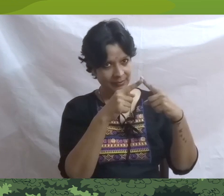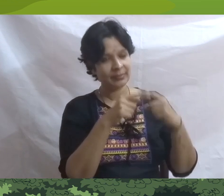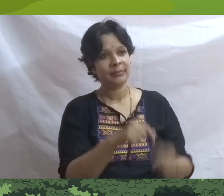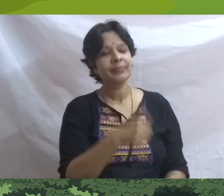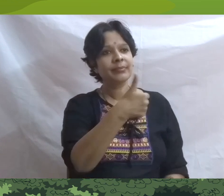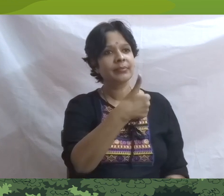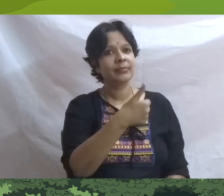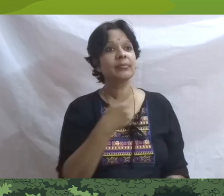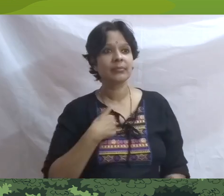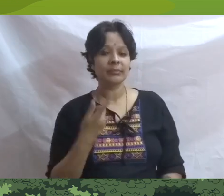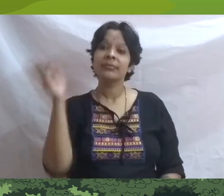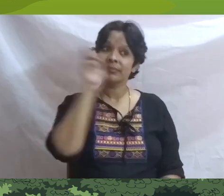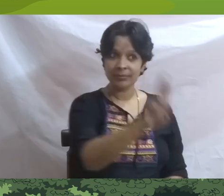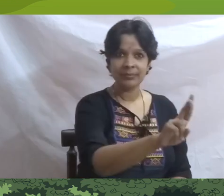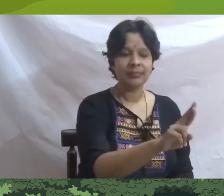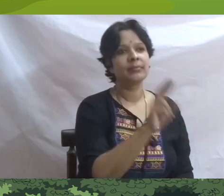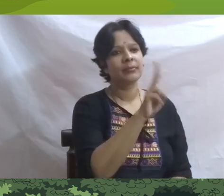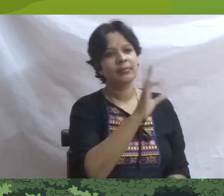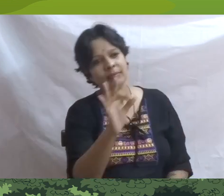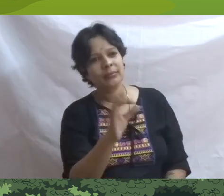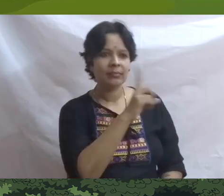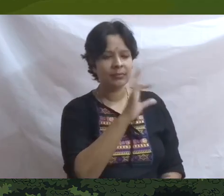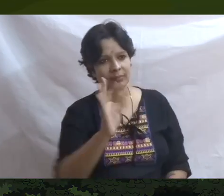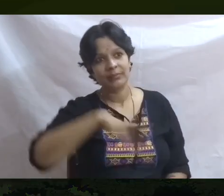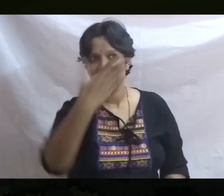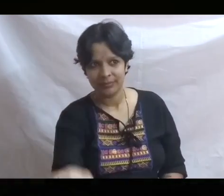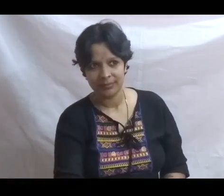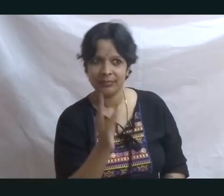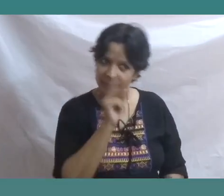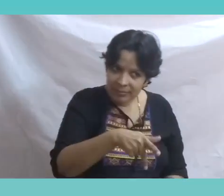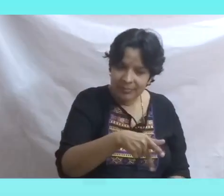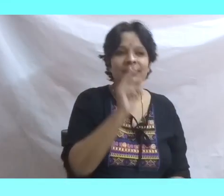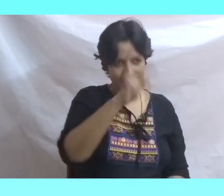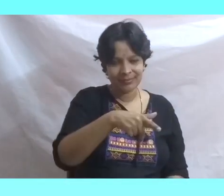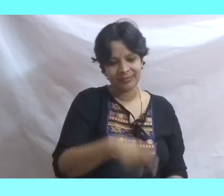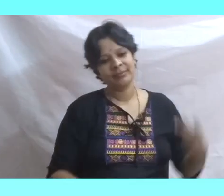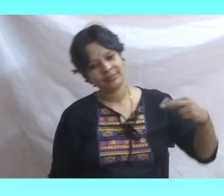So he went away, pulling in his belt and promising to return.